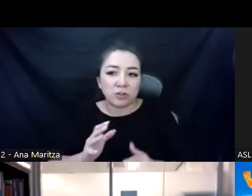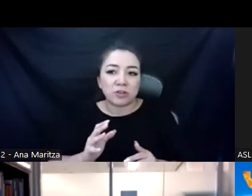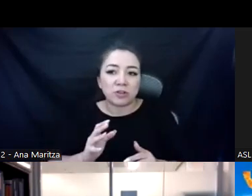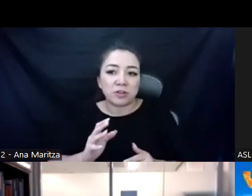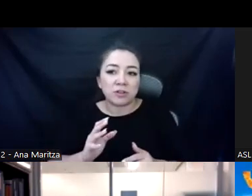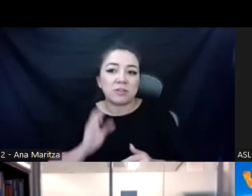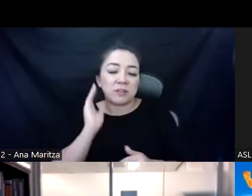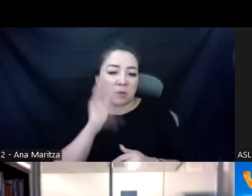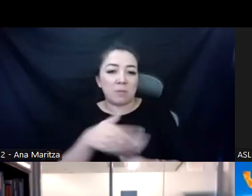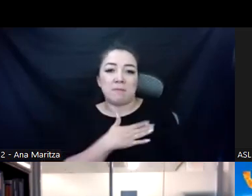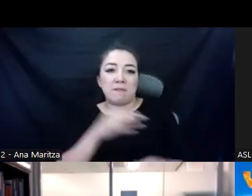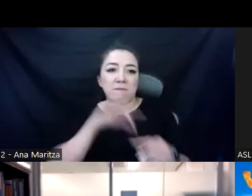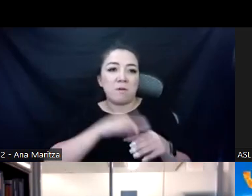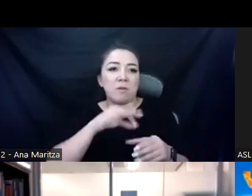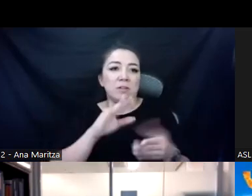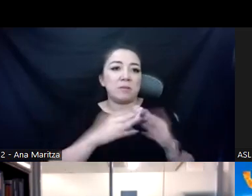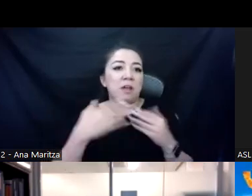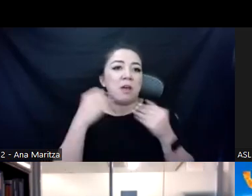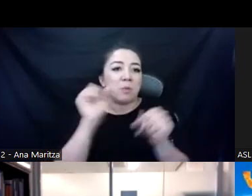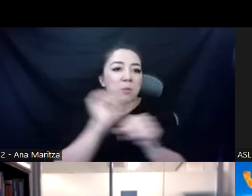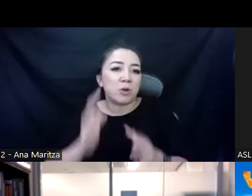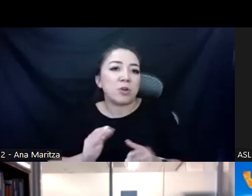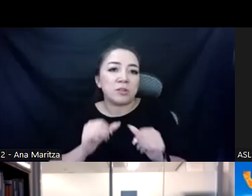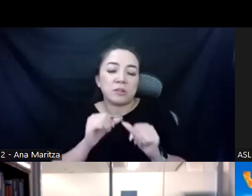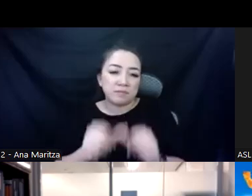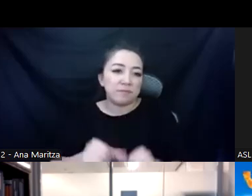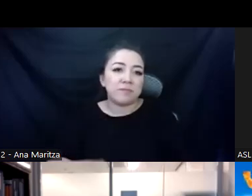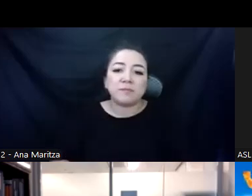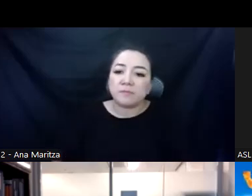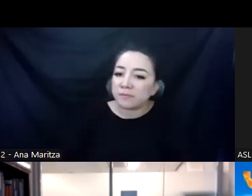So that would be my vote, the community health workers continuing that work. Okay.